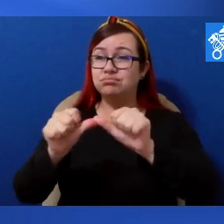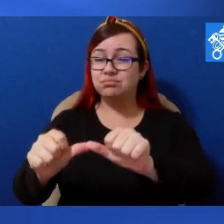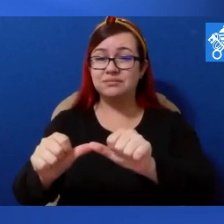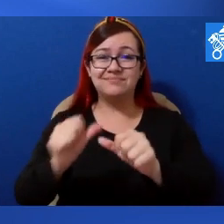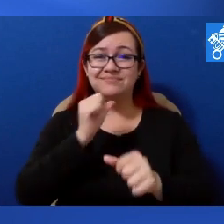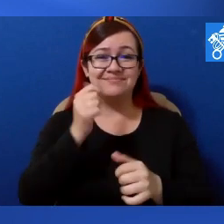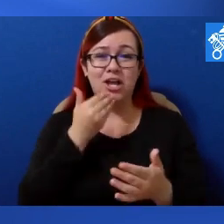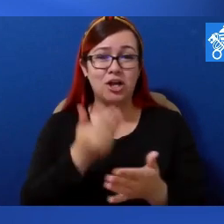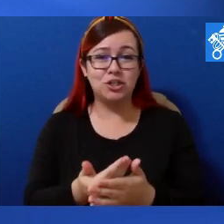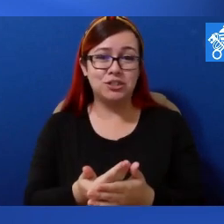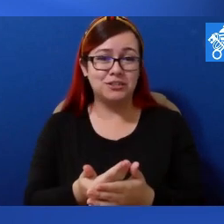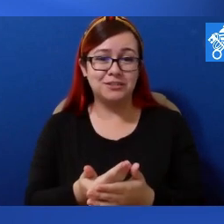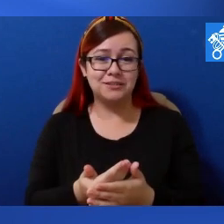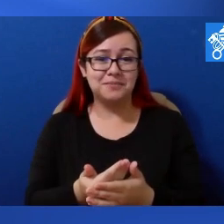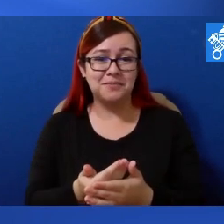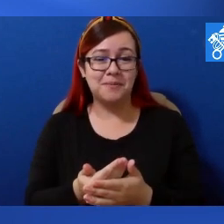good for us either.